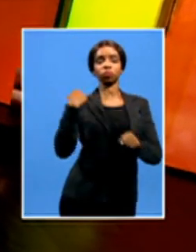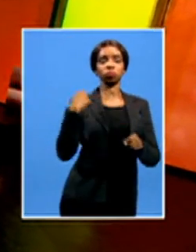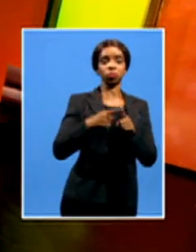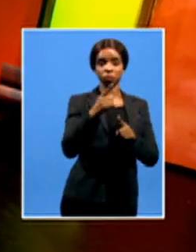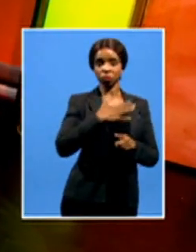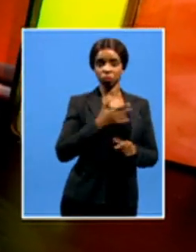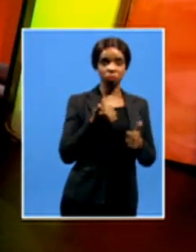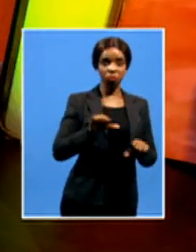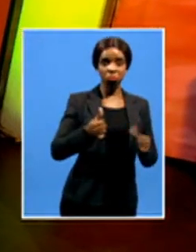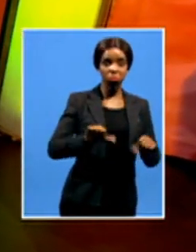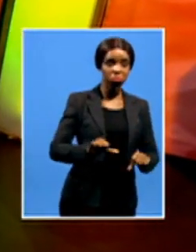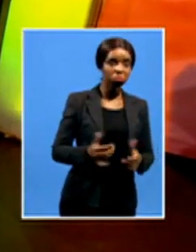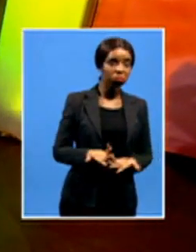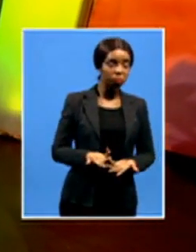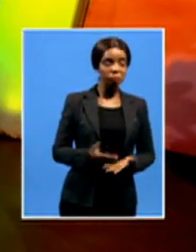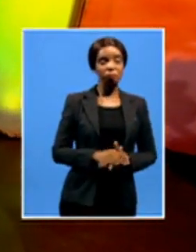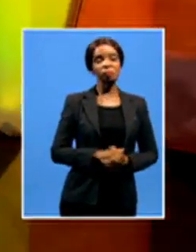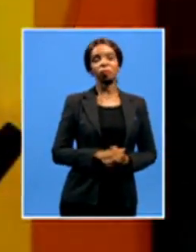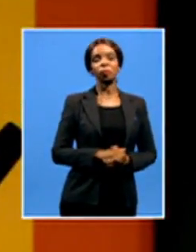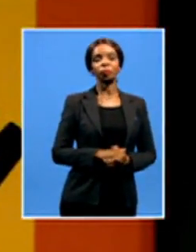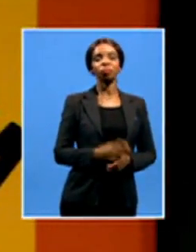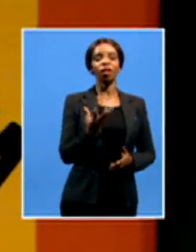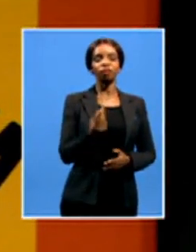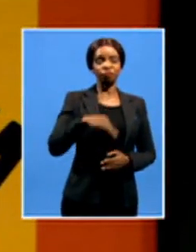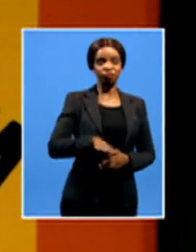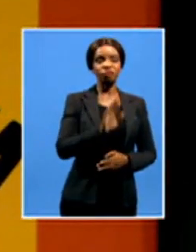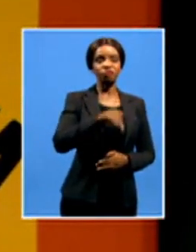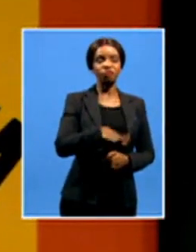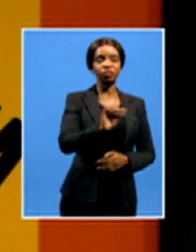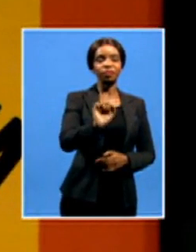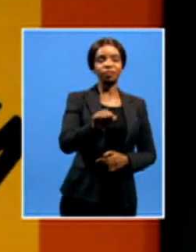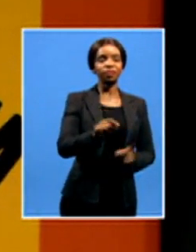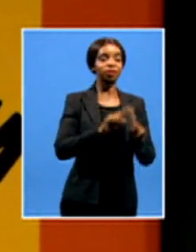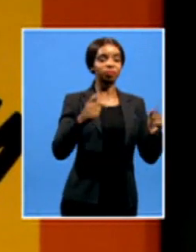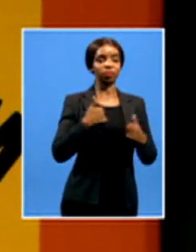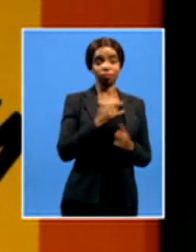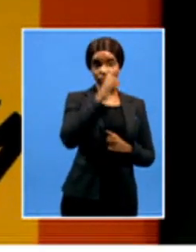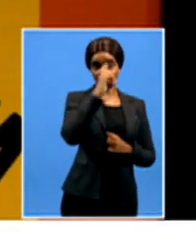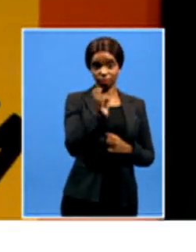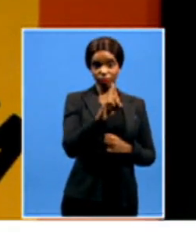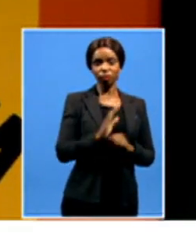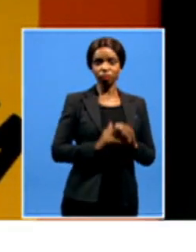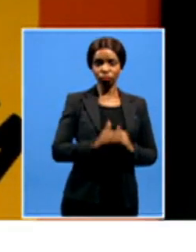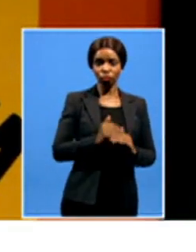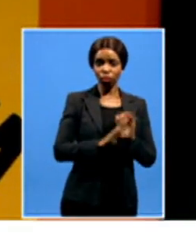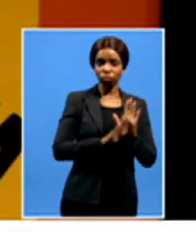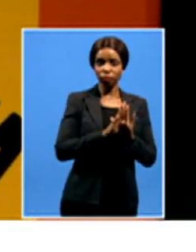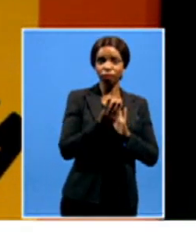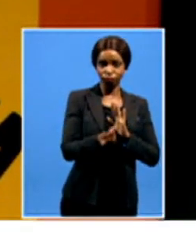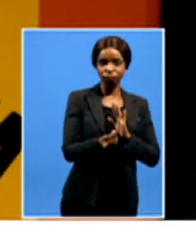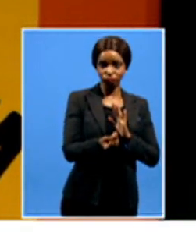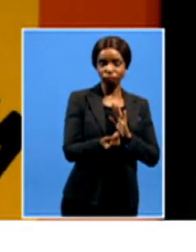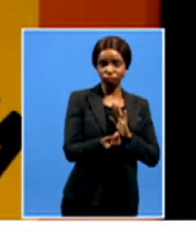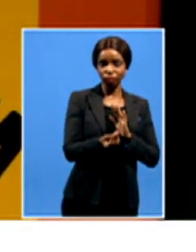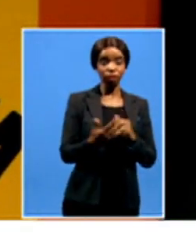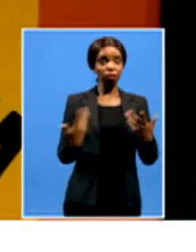for your art form choreography? Well, there has been ups and downs, but I believe that a lot of progress has been done.